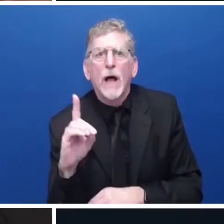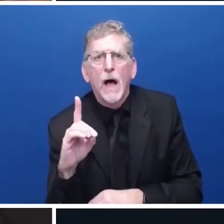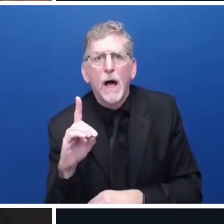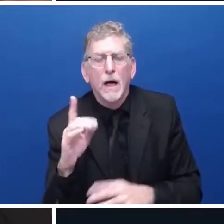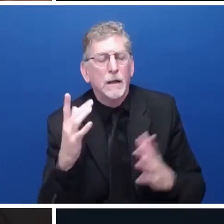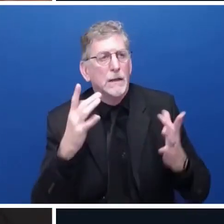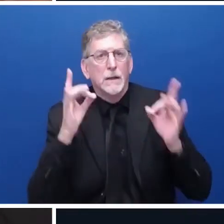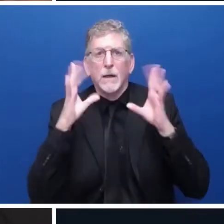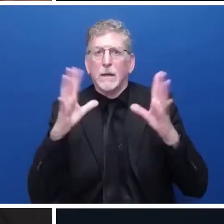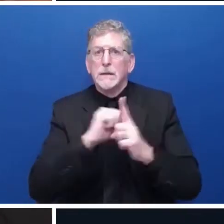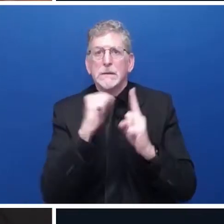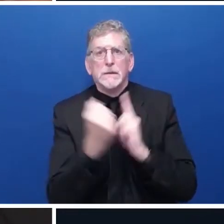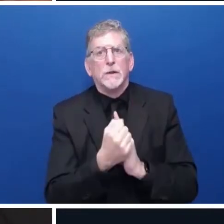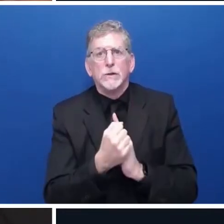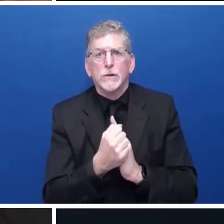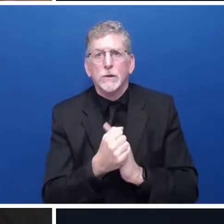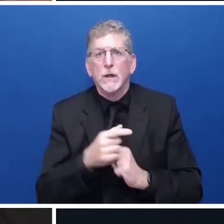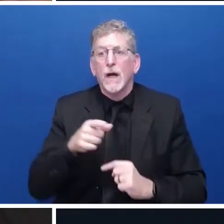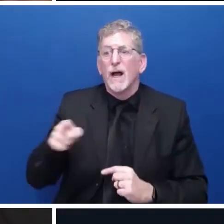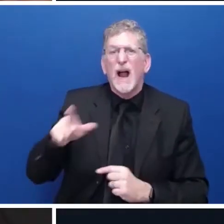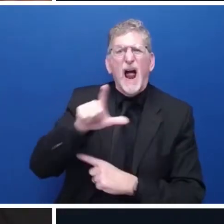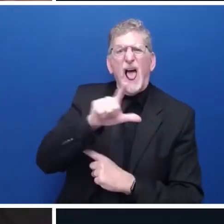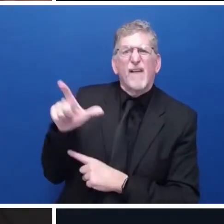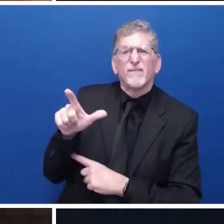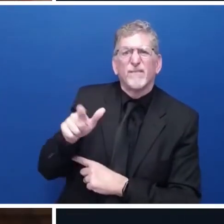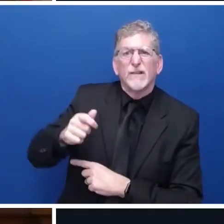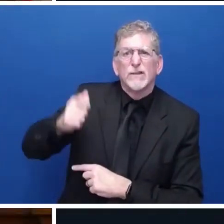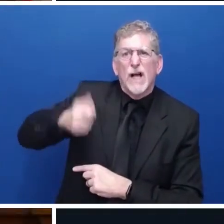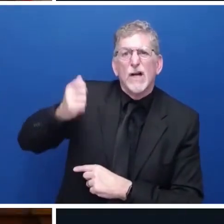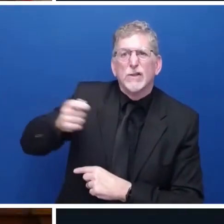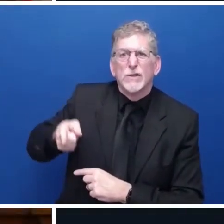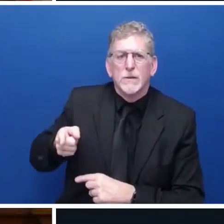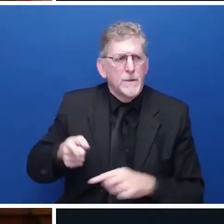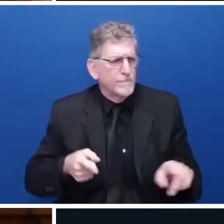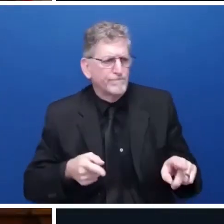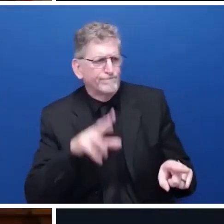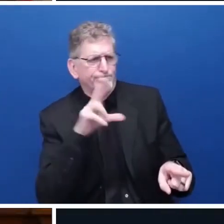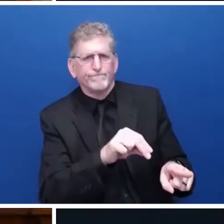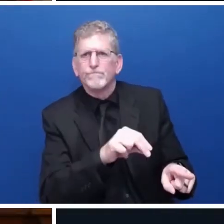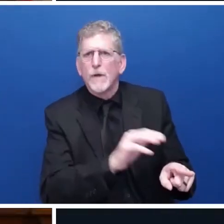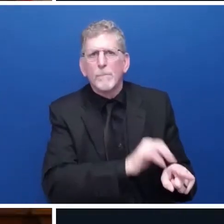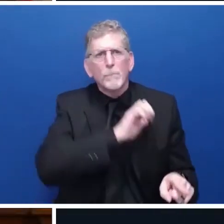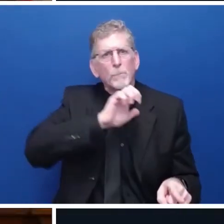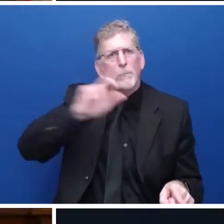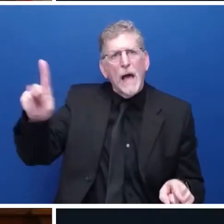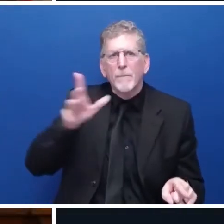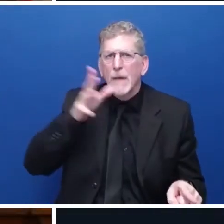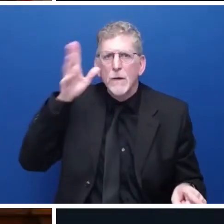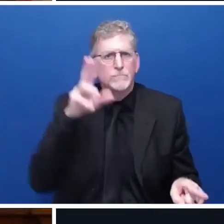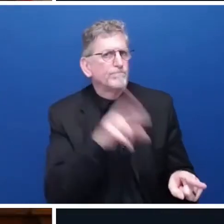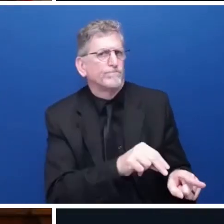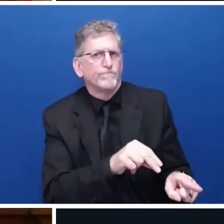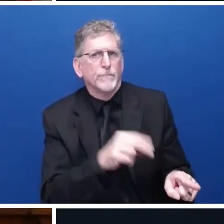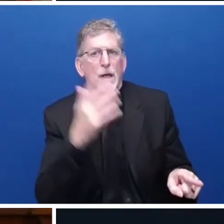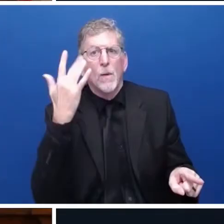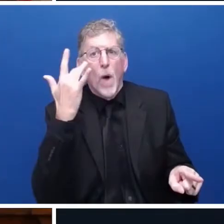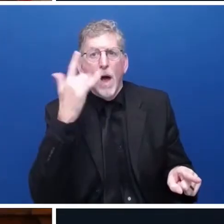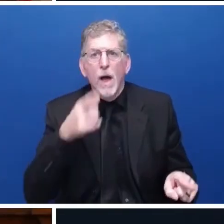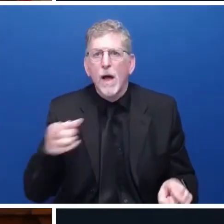return Sage to her parents because they did not immediately state that their daughter was their